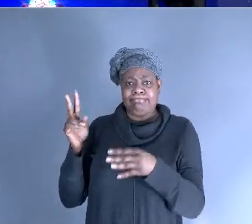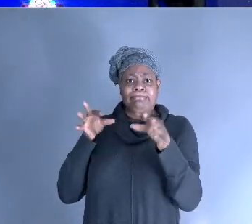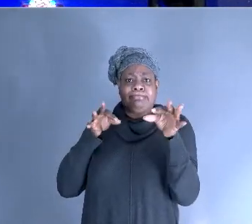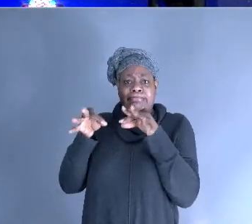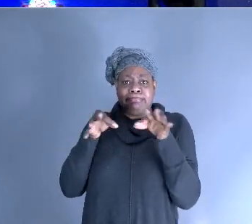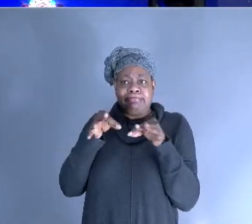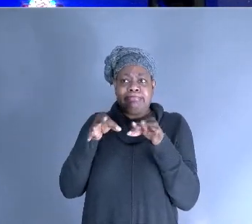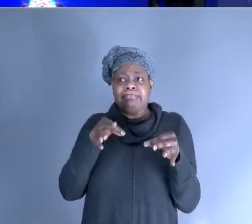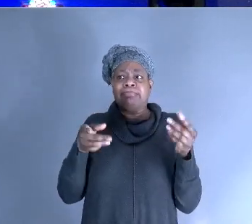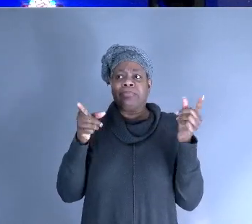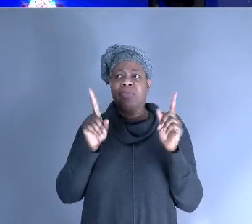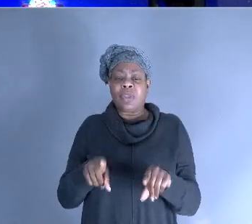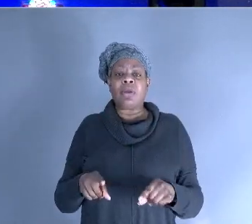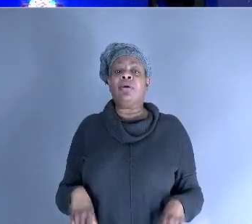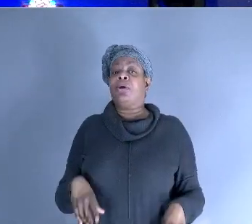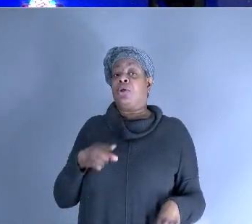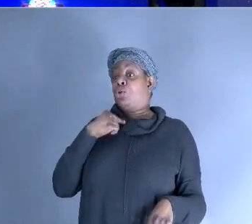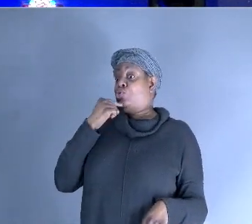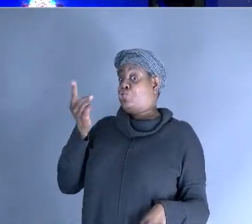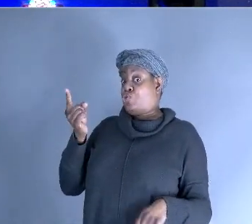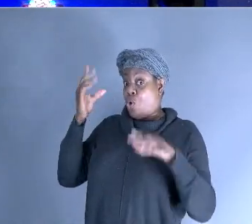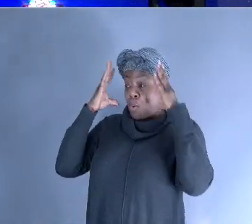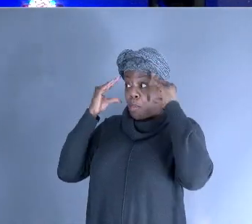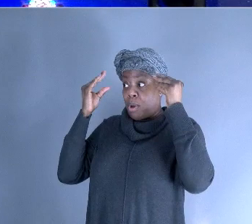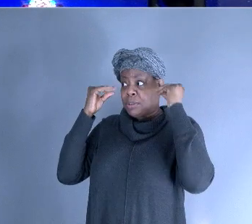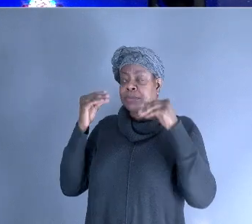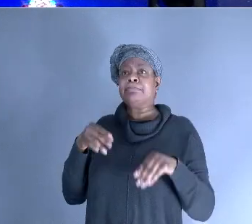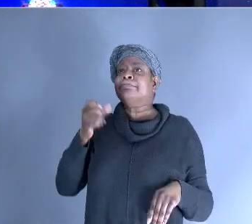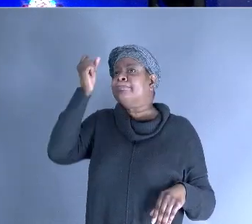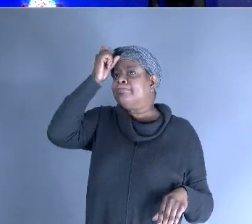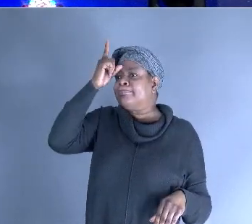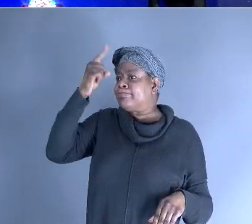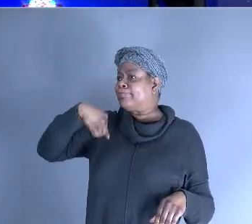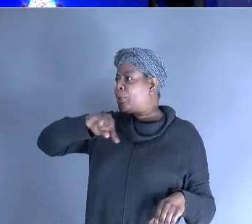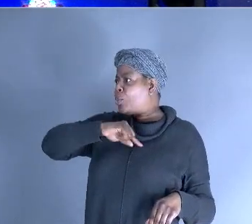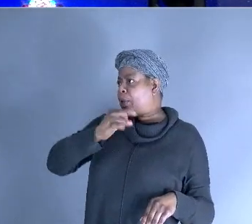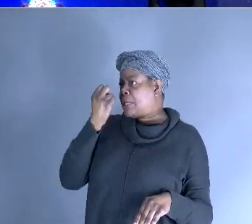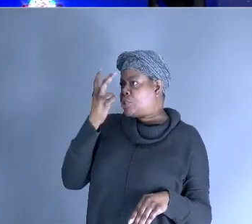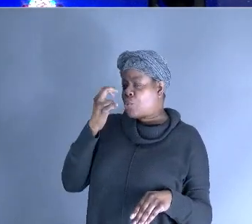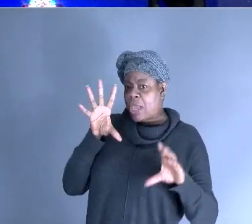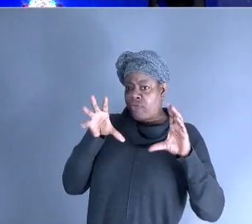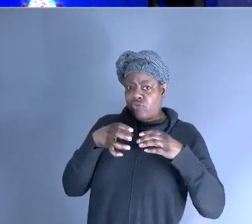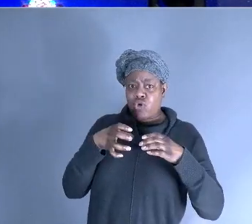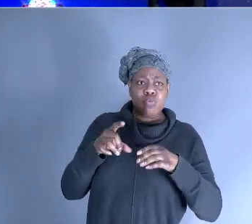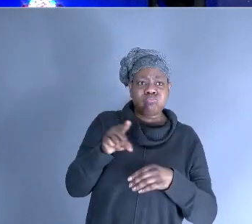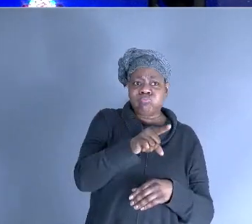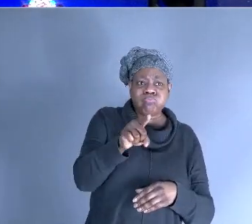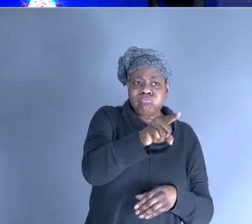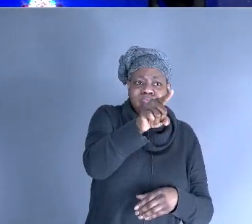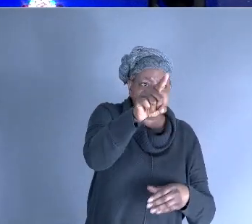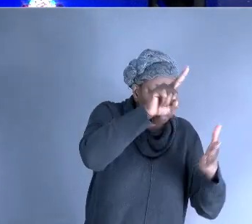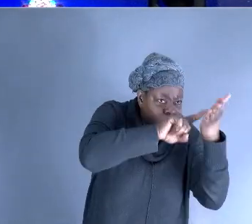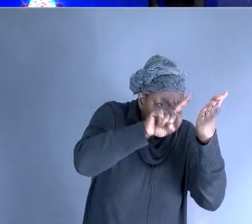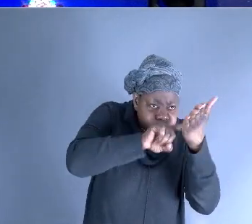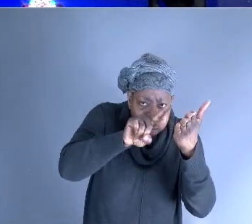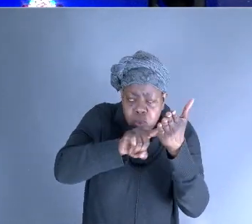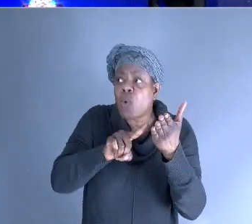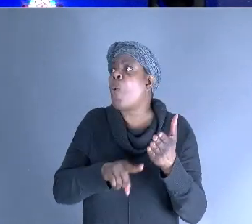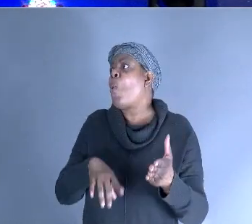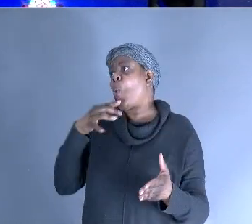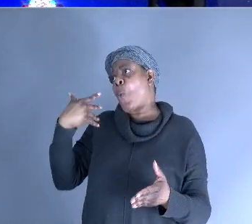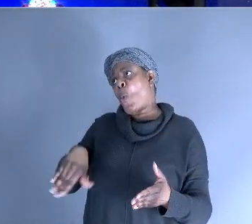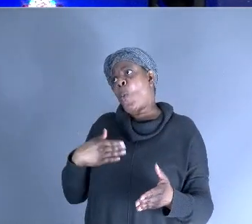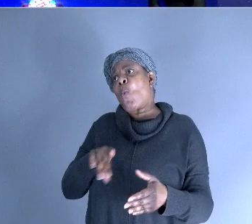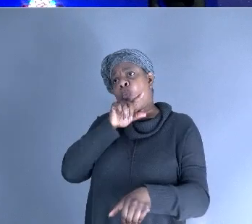They gave Moses this account. We went into the land to which you sent us and it does flow